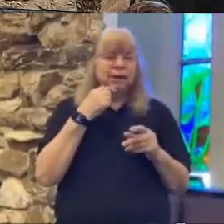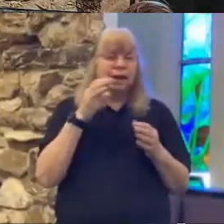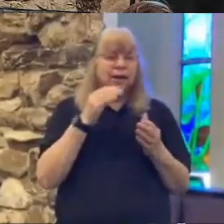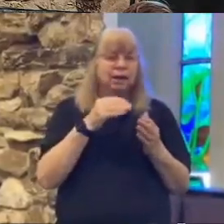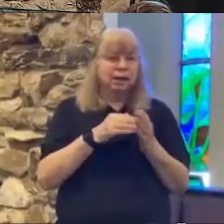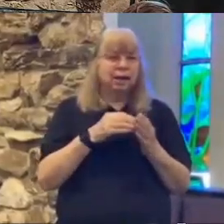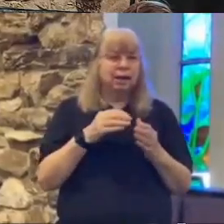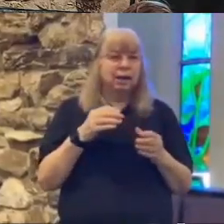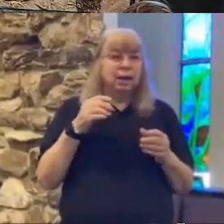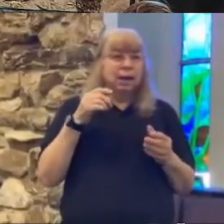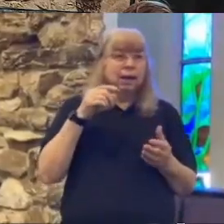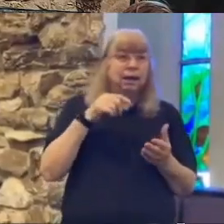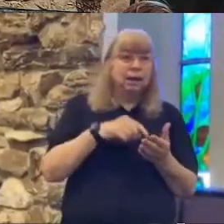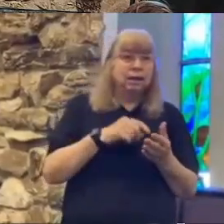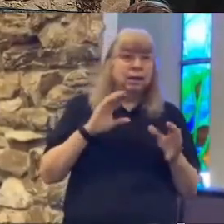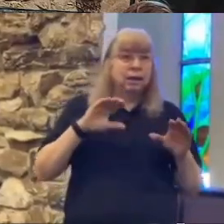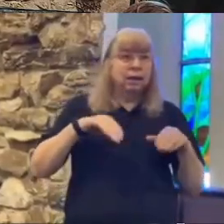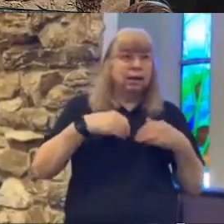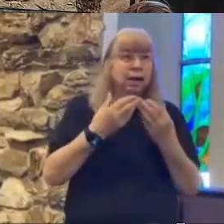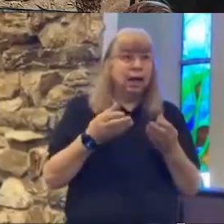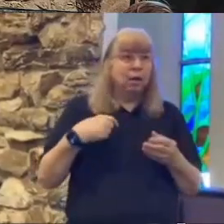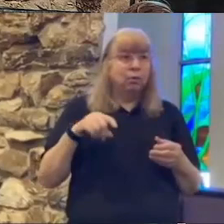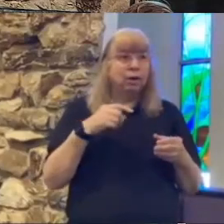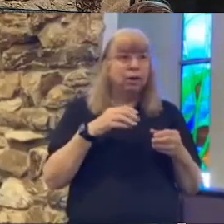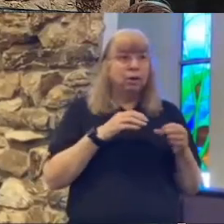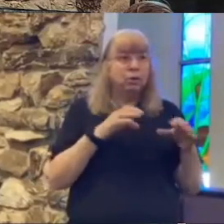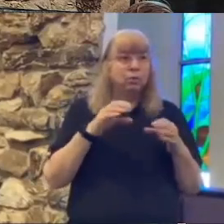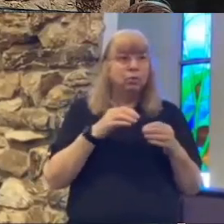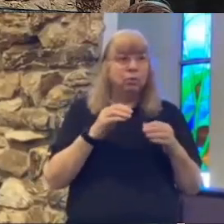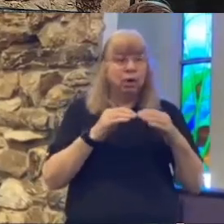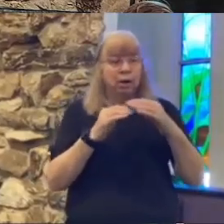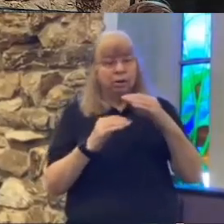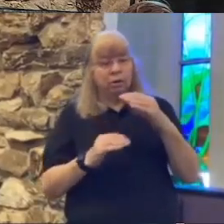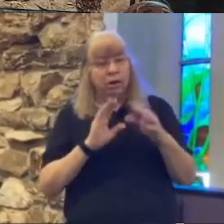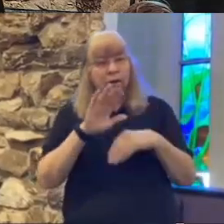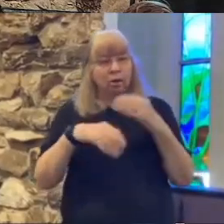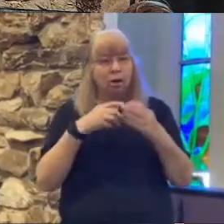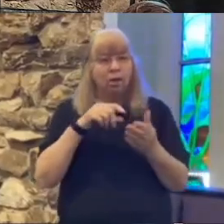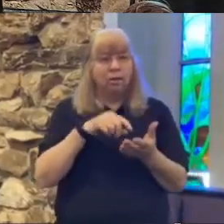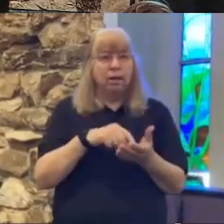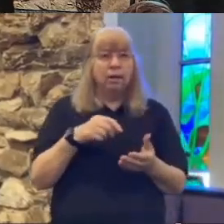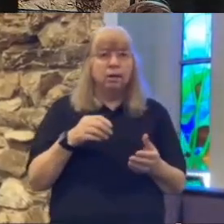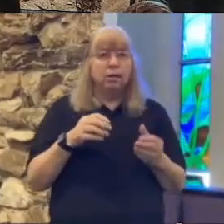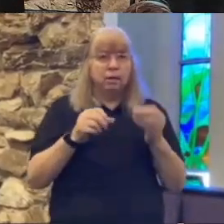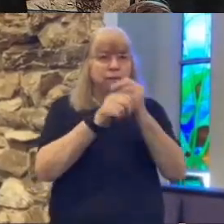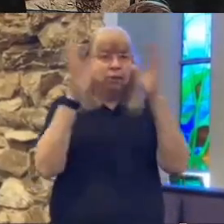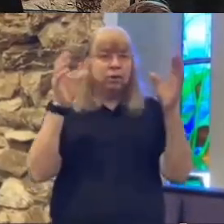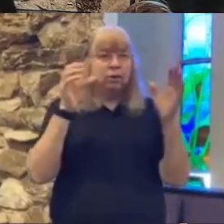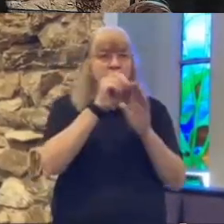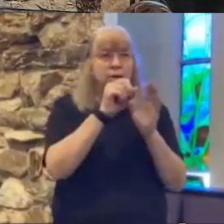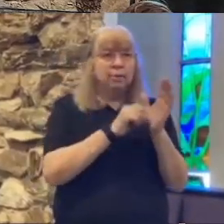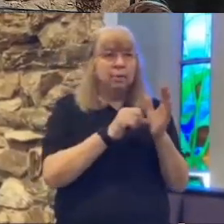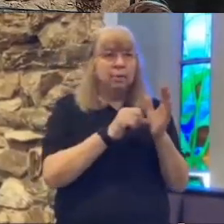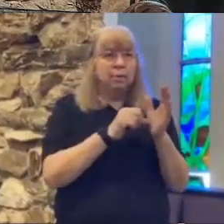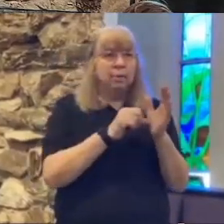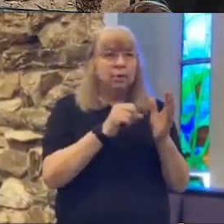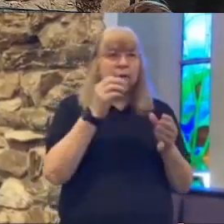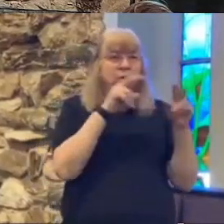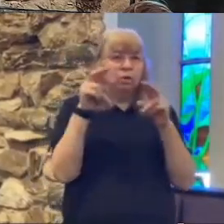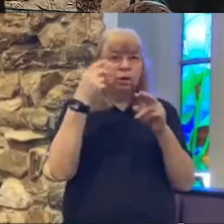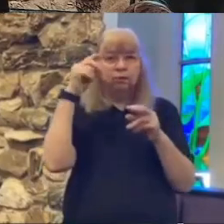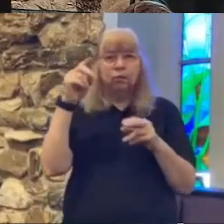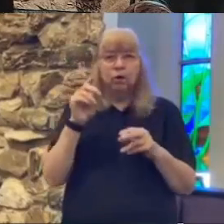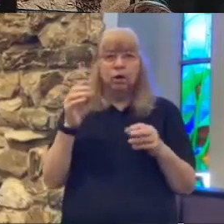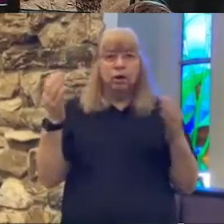Because this is how we operate underneath all of this. The vision statement, here is what they're looking for. Here's where we're